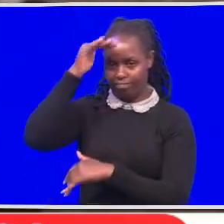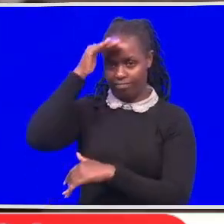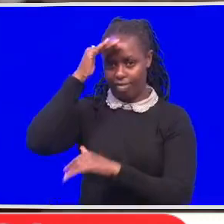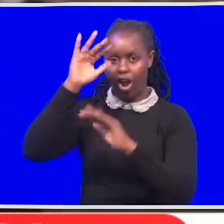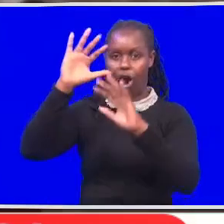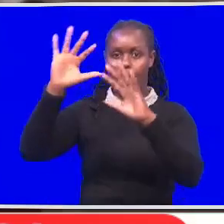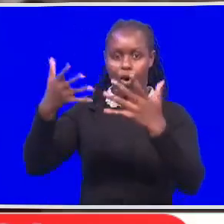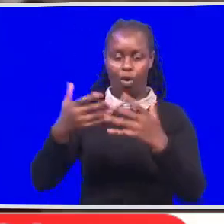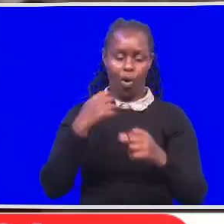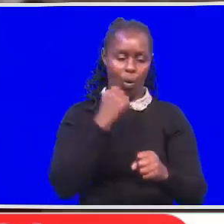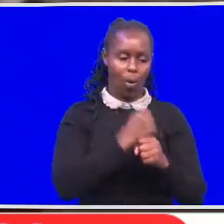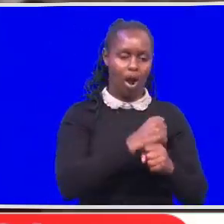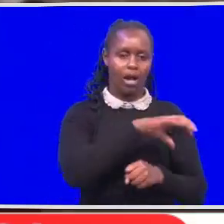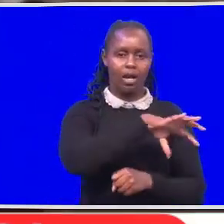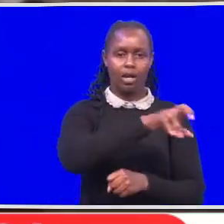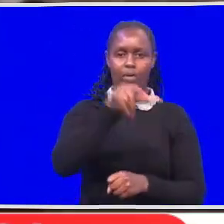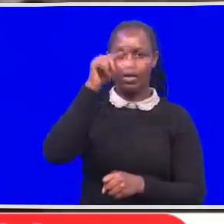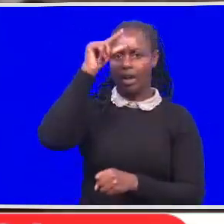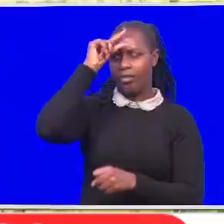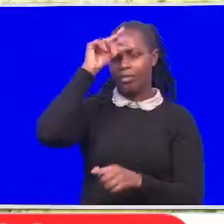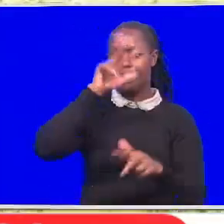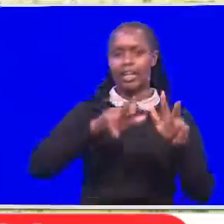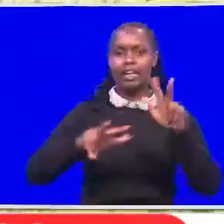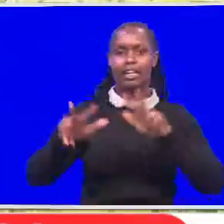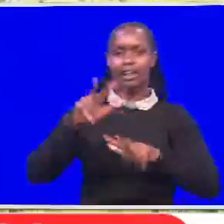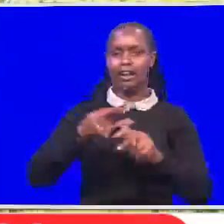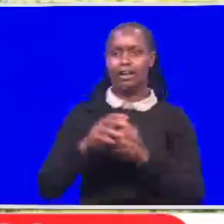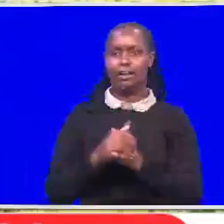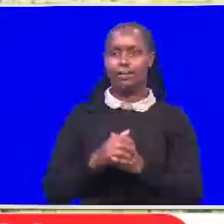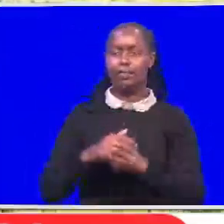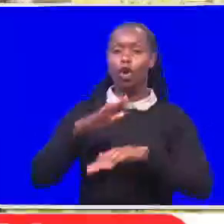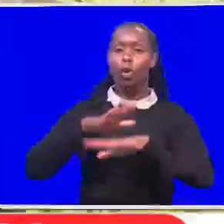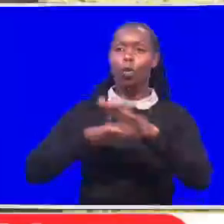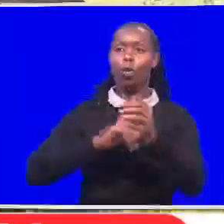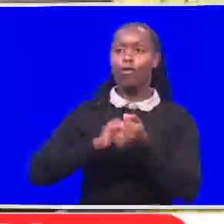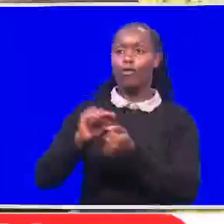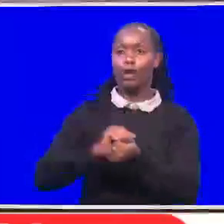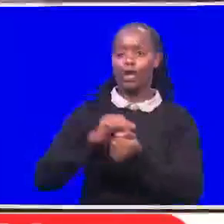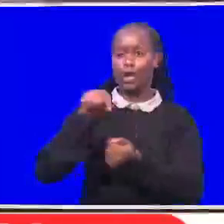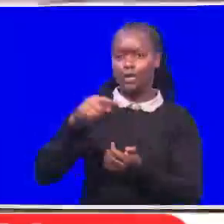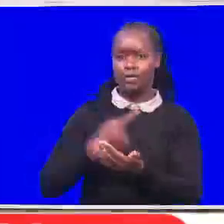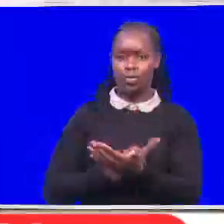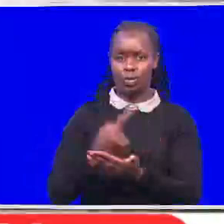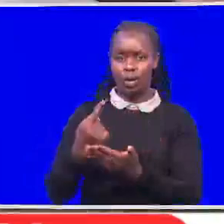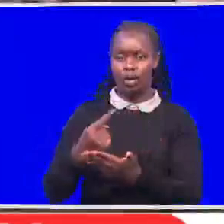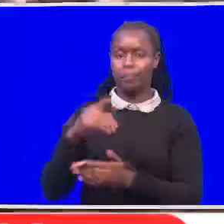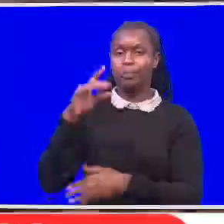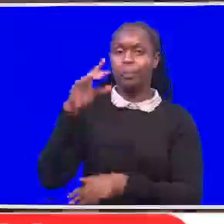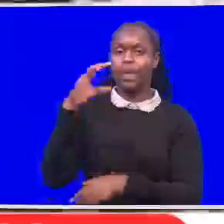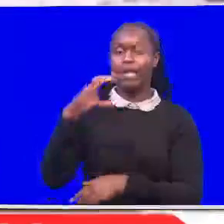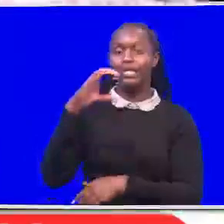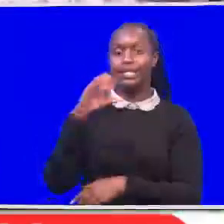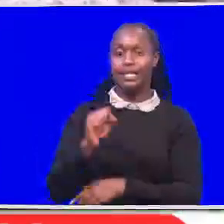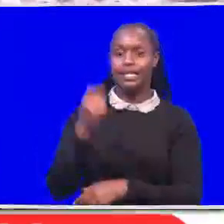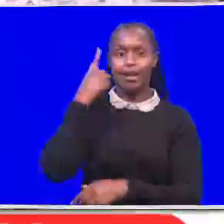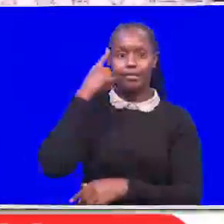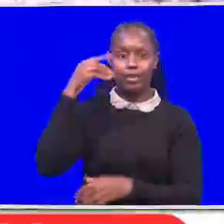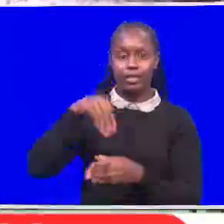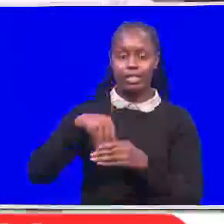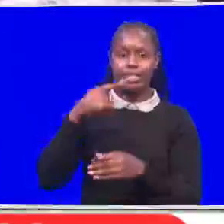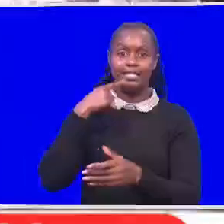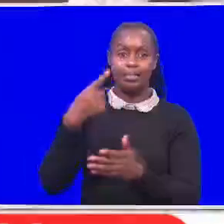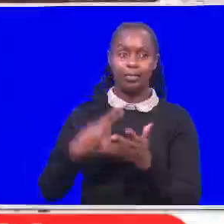kufanya kazi kwa county government ya Kirinyaga. On Friday this week, Interior CS Professor Kithure Kindiki vowed to